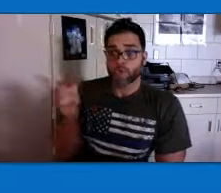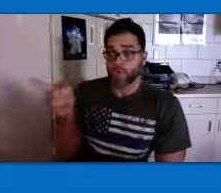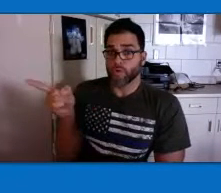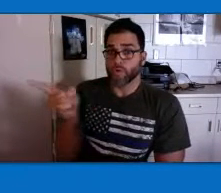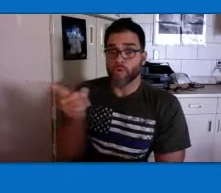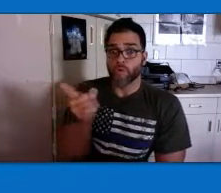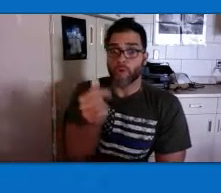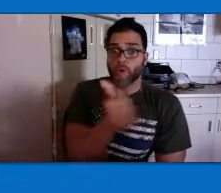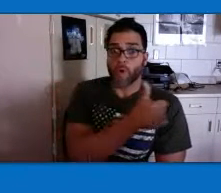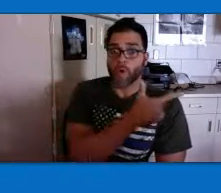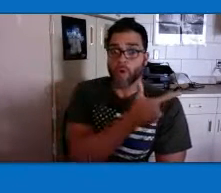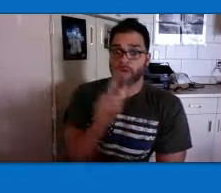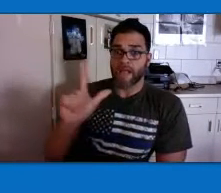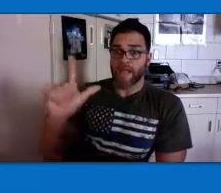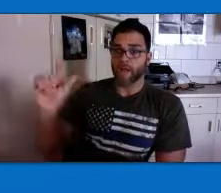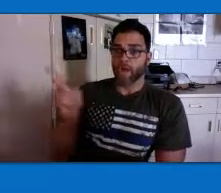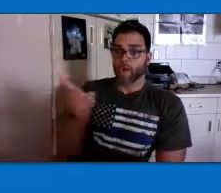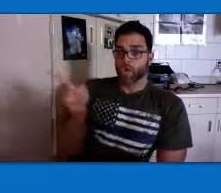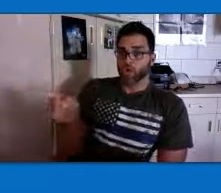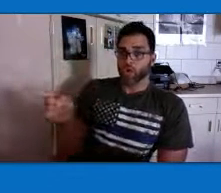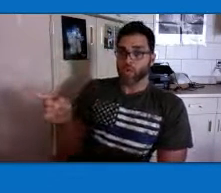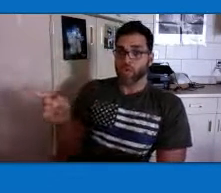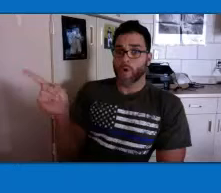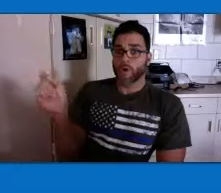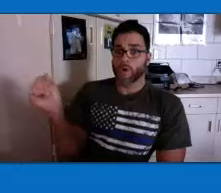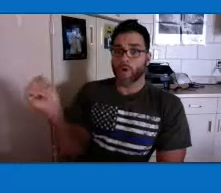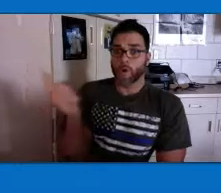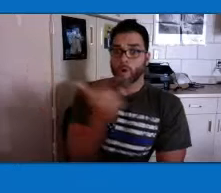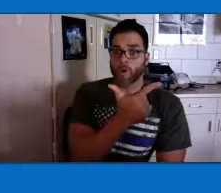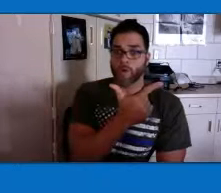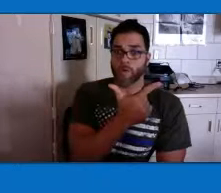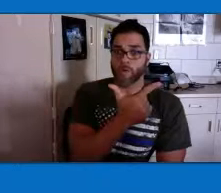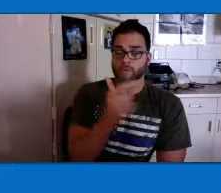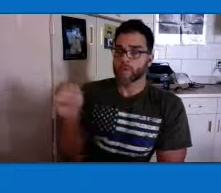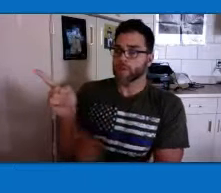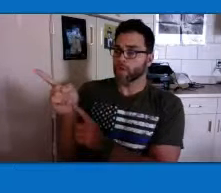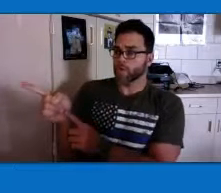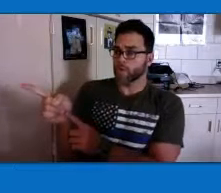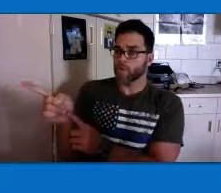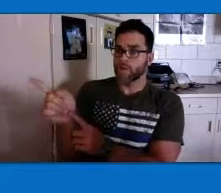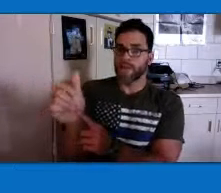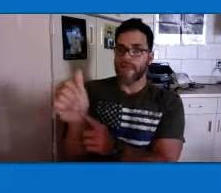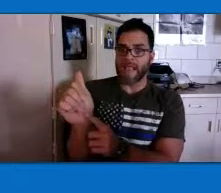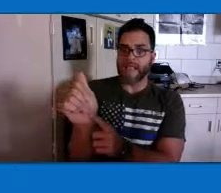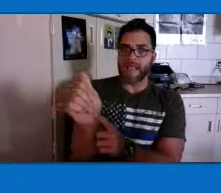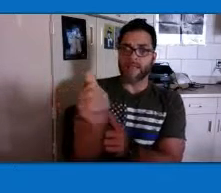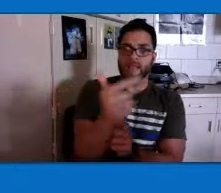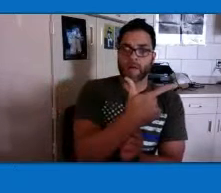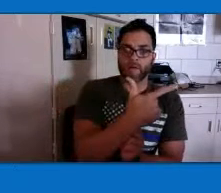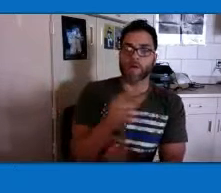You. All. You. All. Get you.